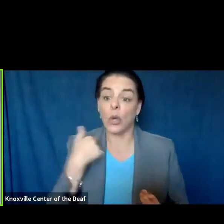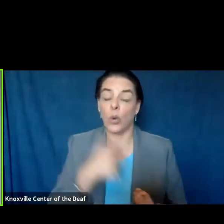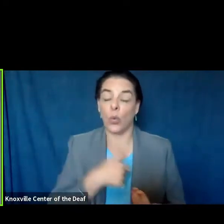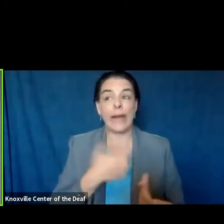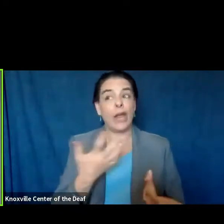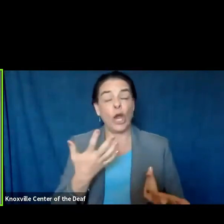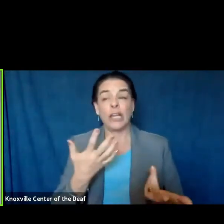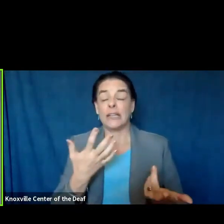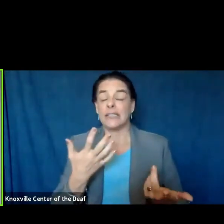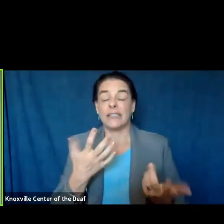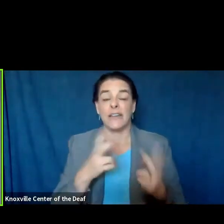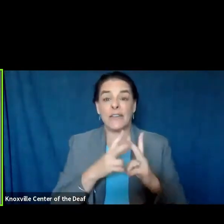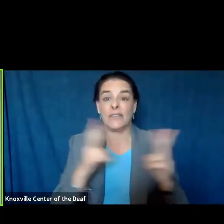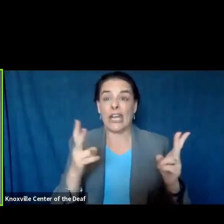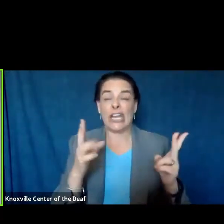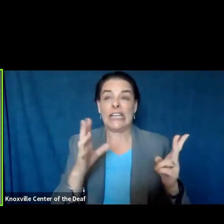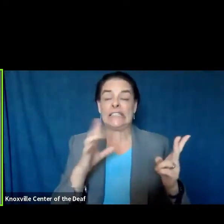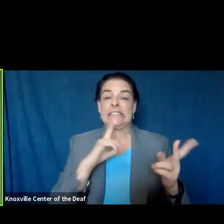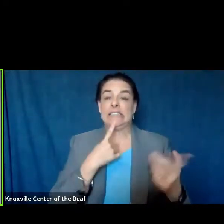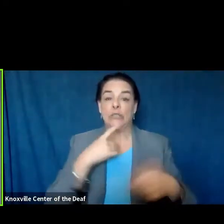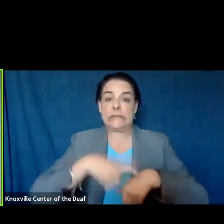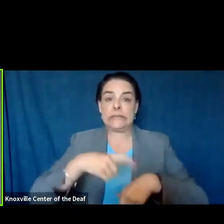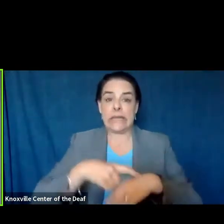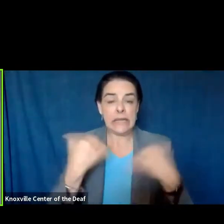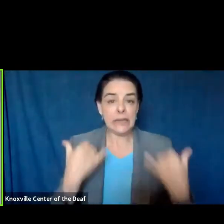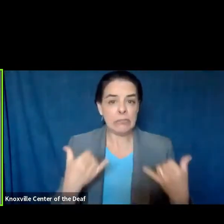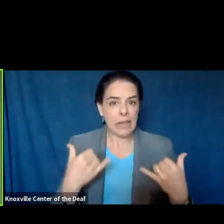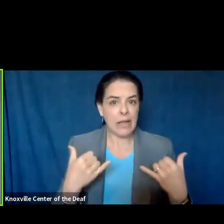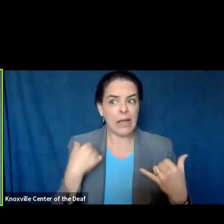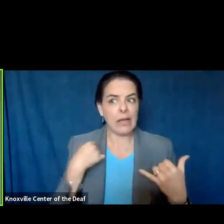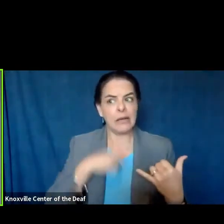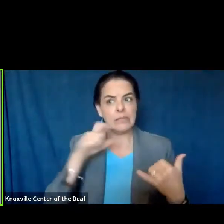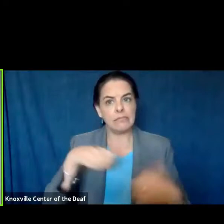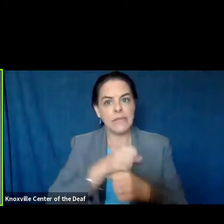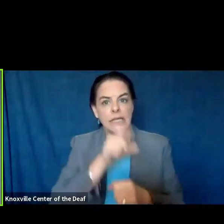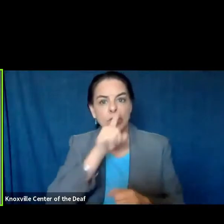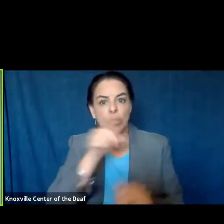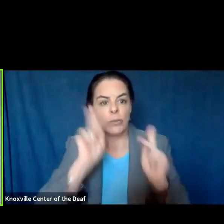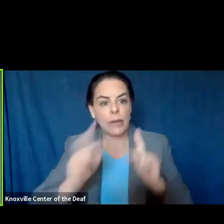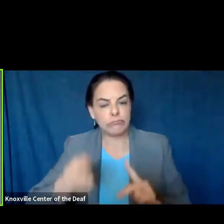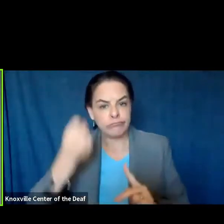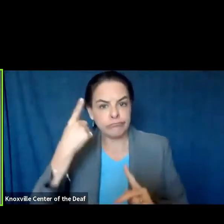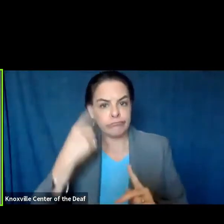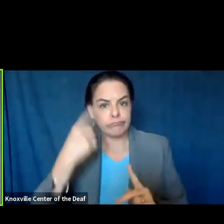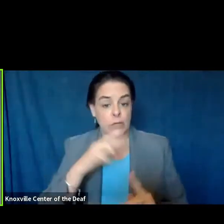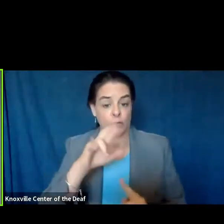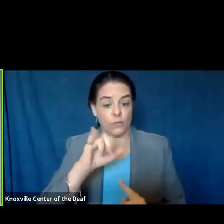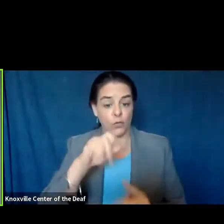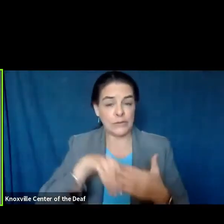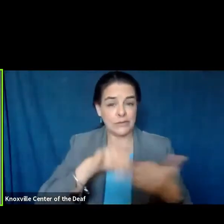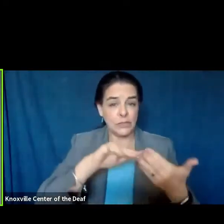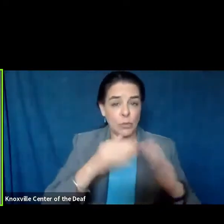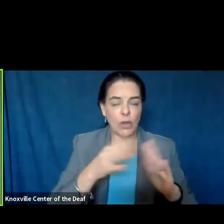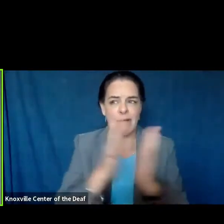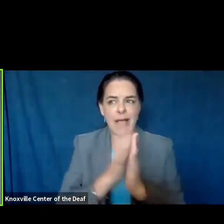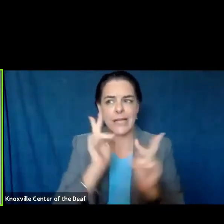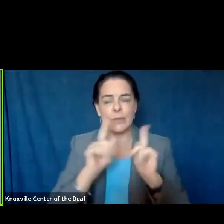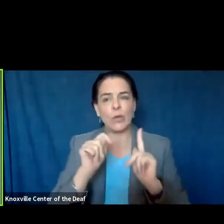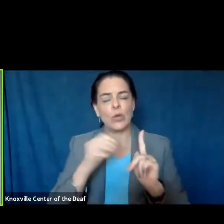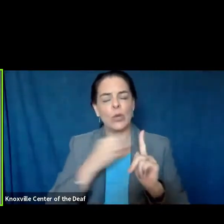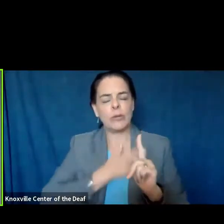here, and we need to make sure that people really know the risk that's in the community, and ask people to heed all of